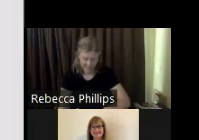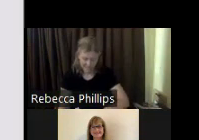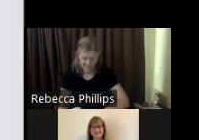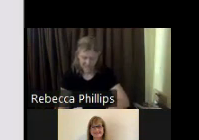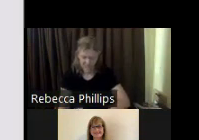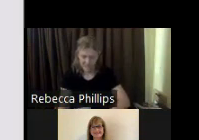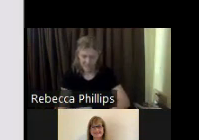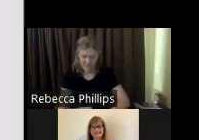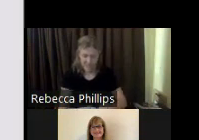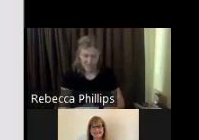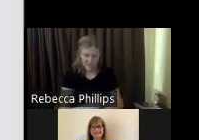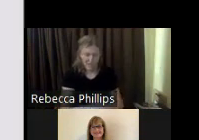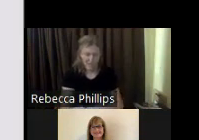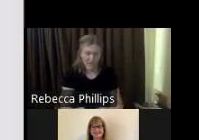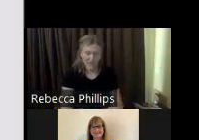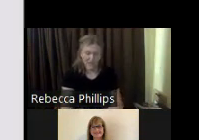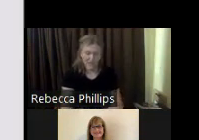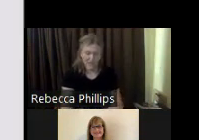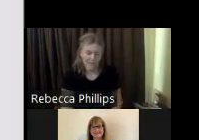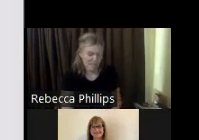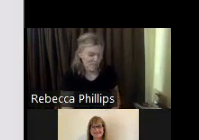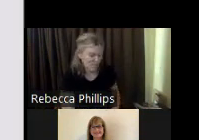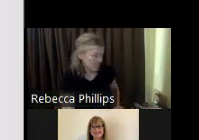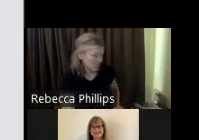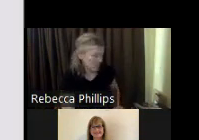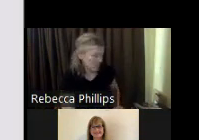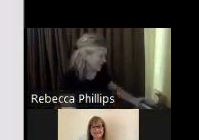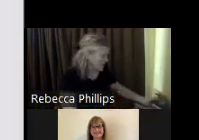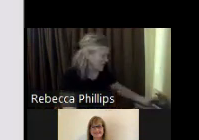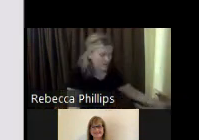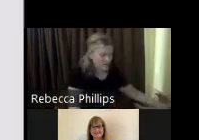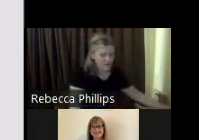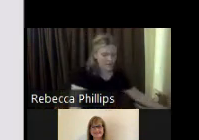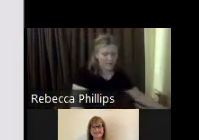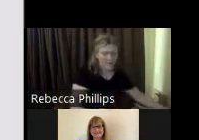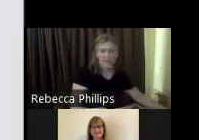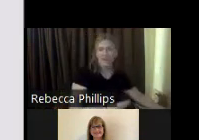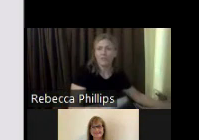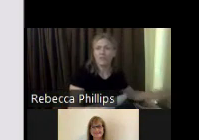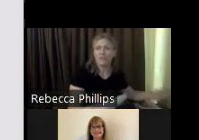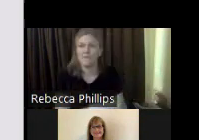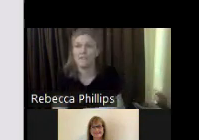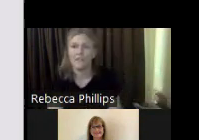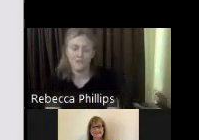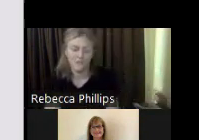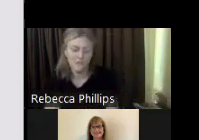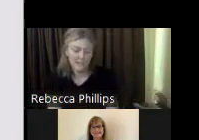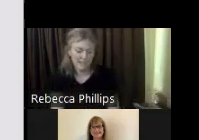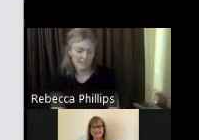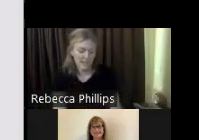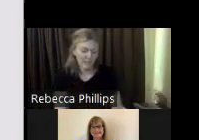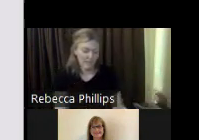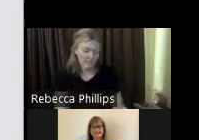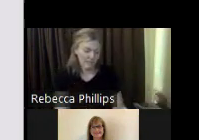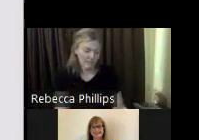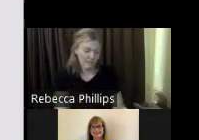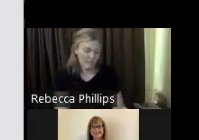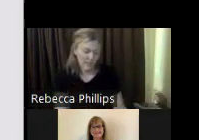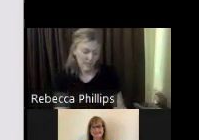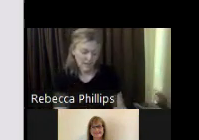Yeah. Okay, so we're gonna just do 3 of them because we have 3 minutes